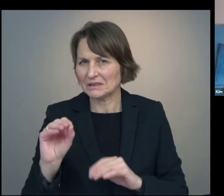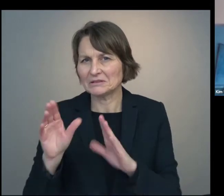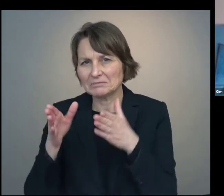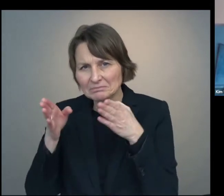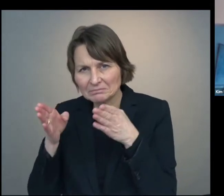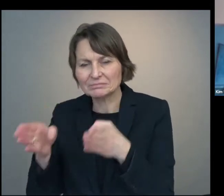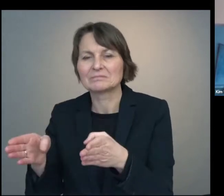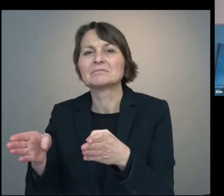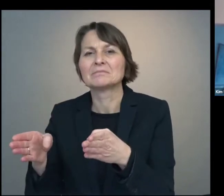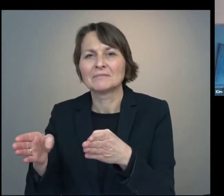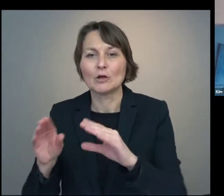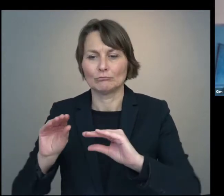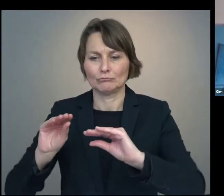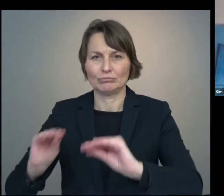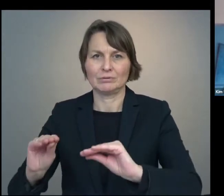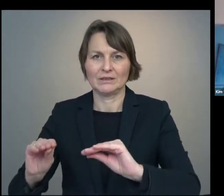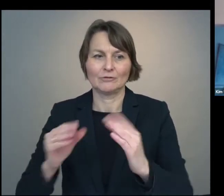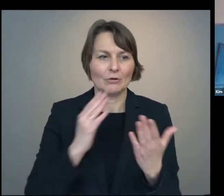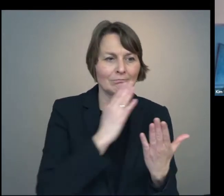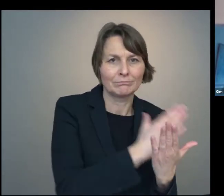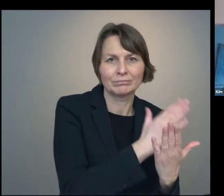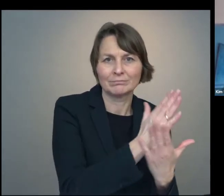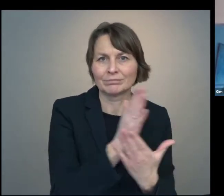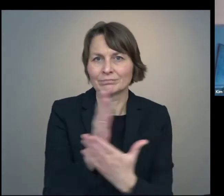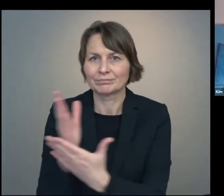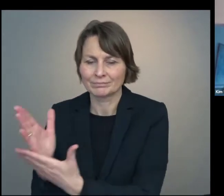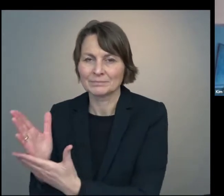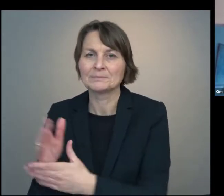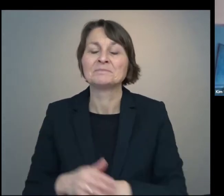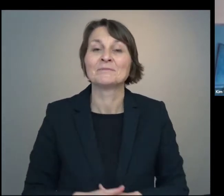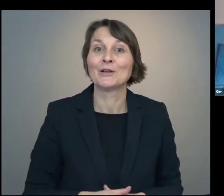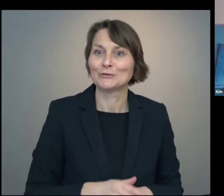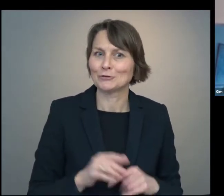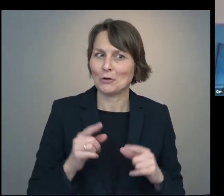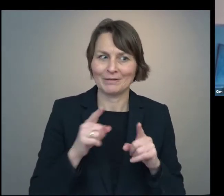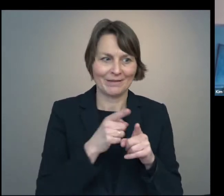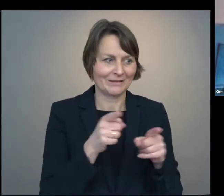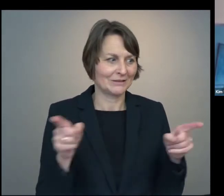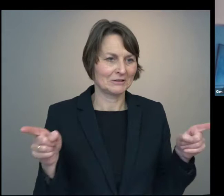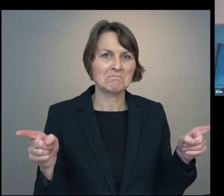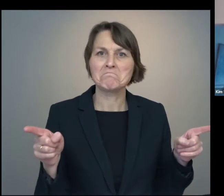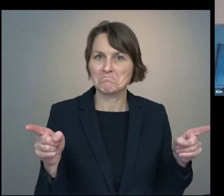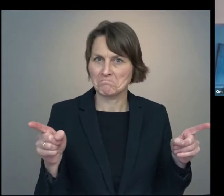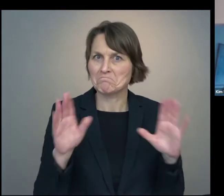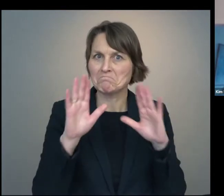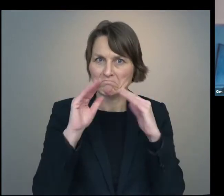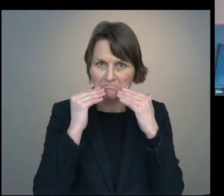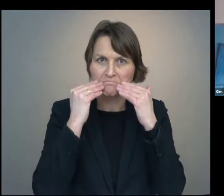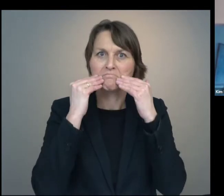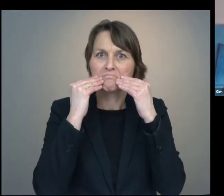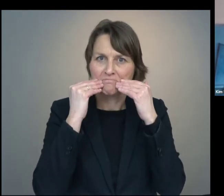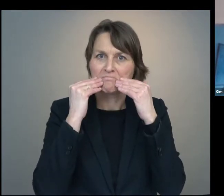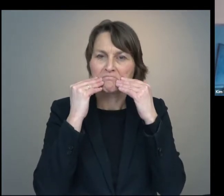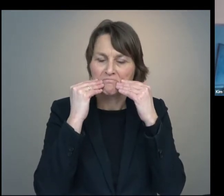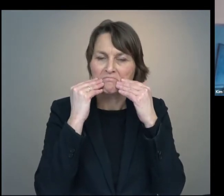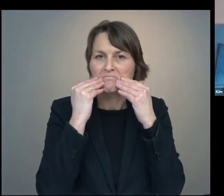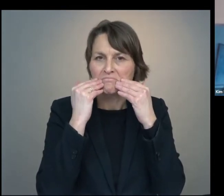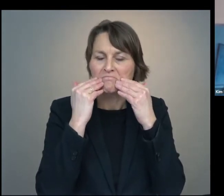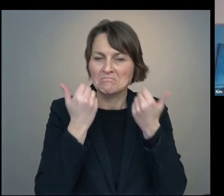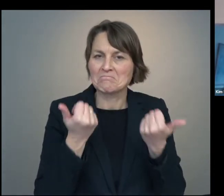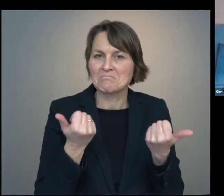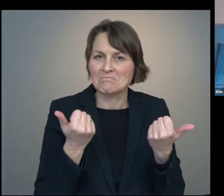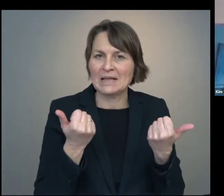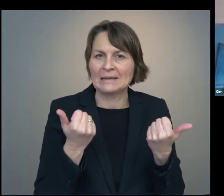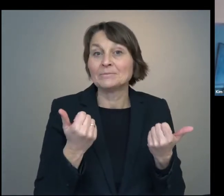7-8% is on training. And we are very pleased with that, because as we have